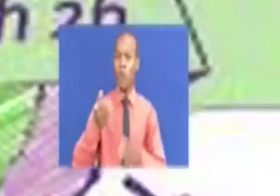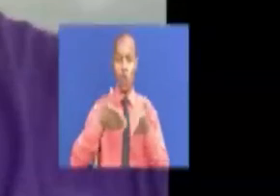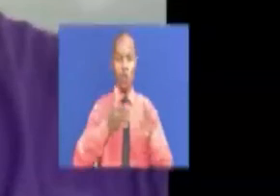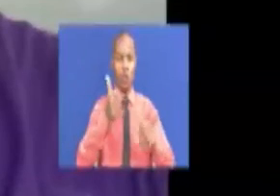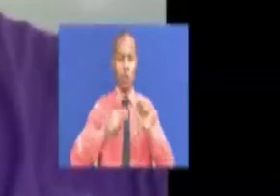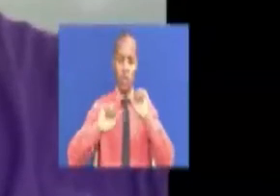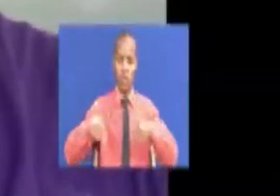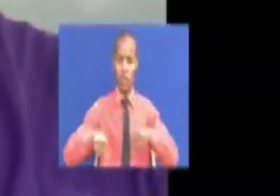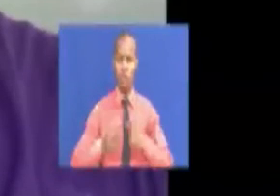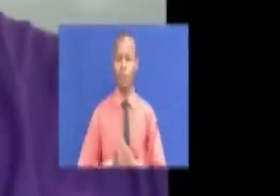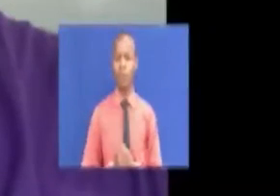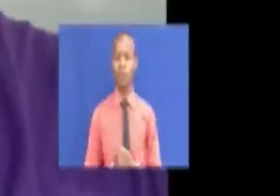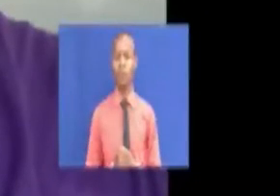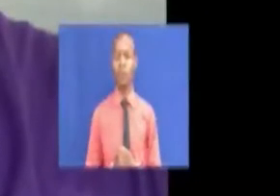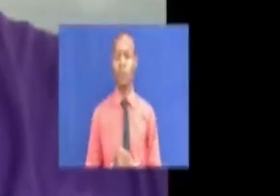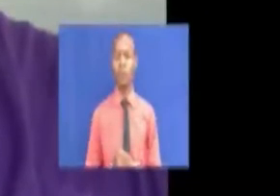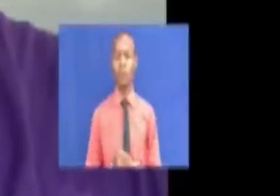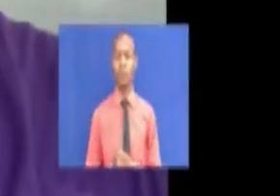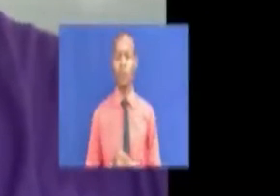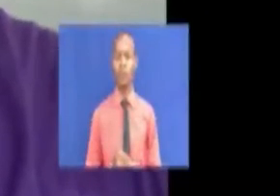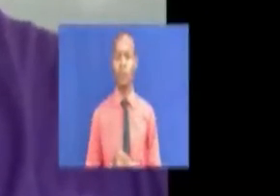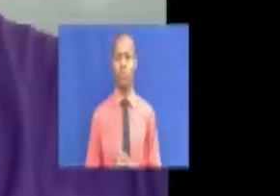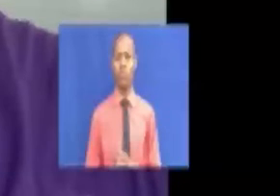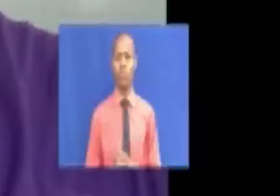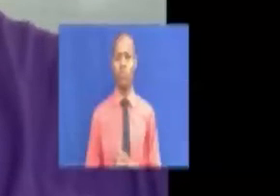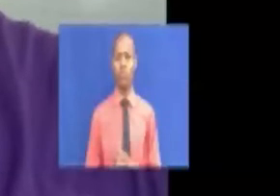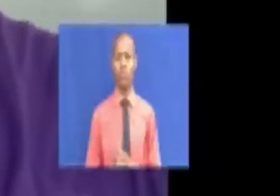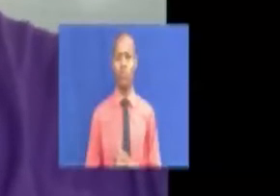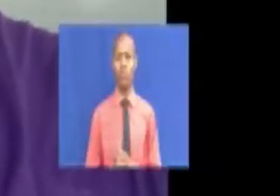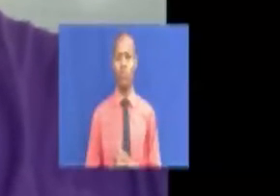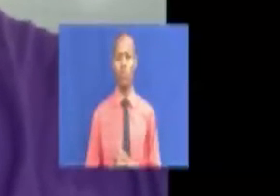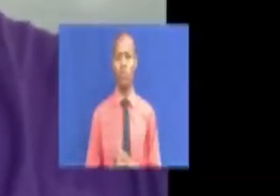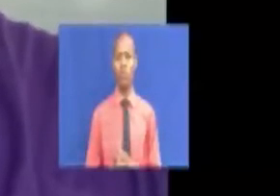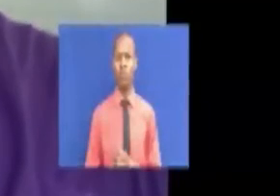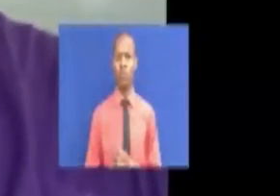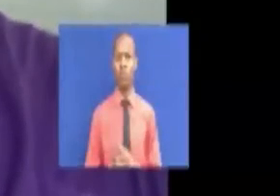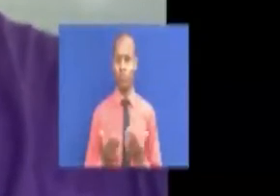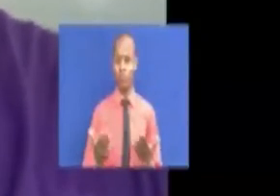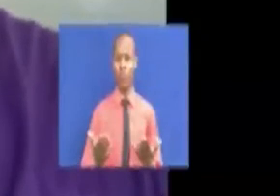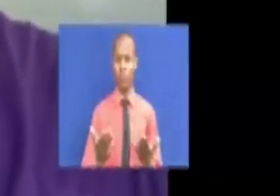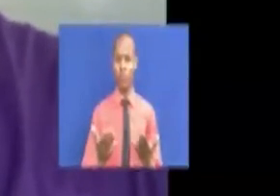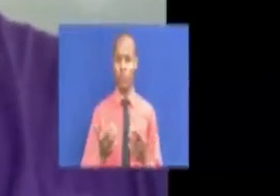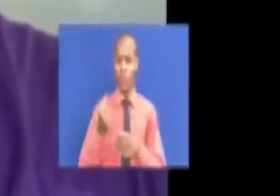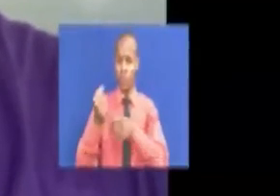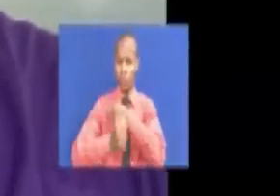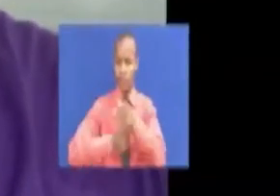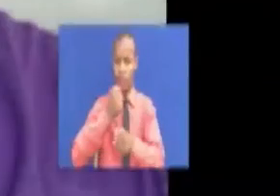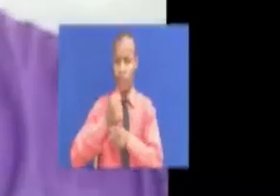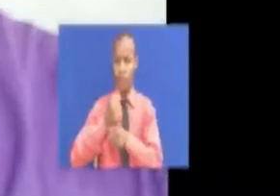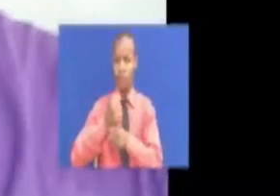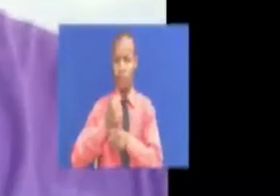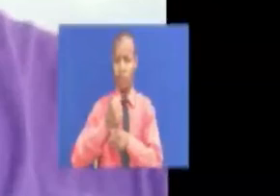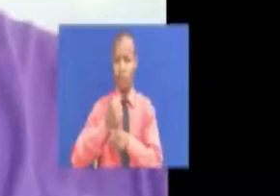could. We've done about 17 counties now over the 5 years